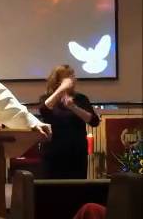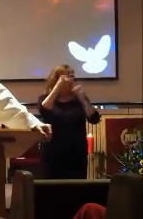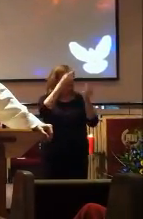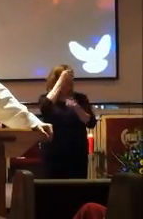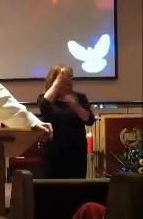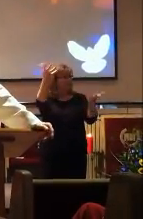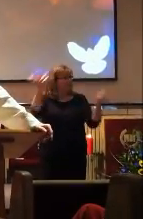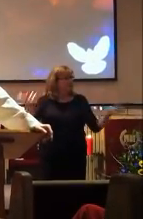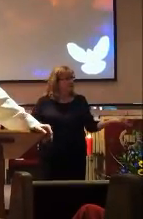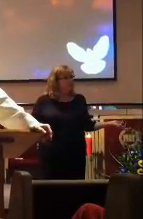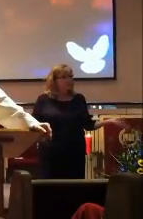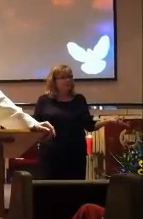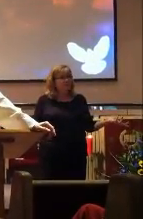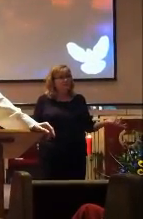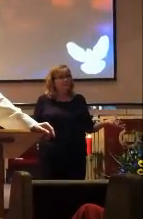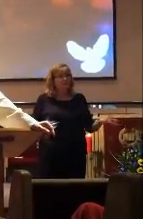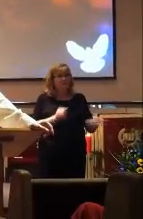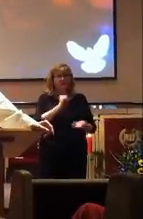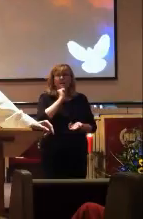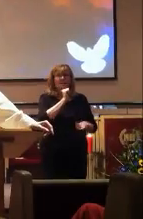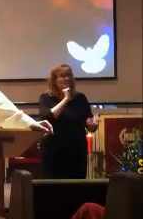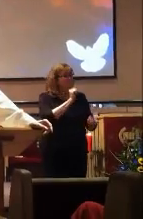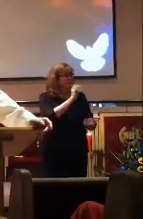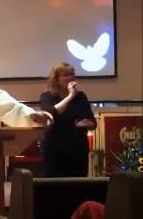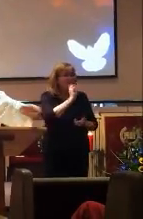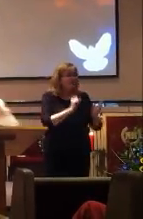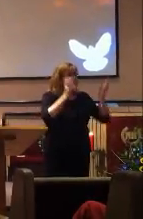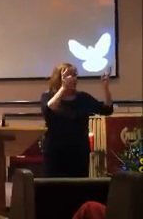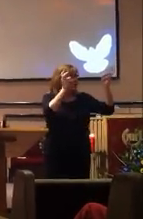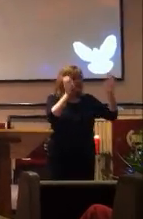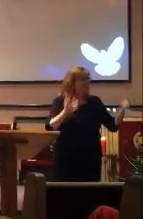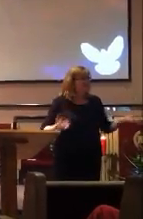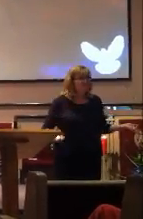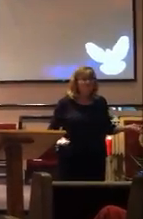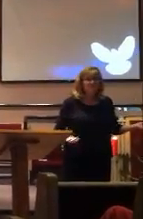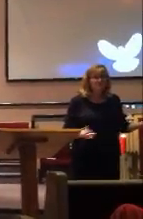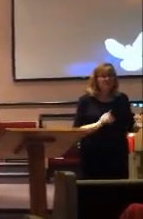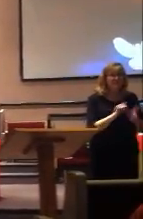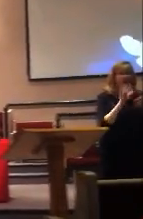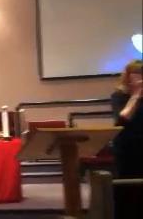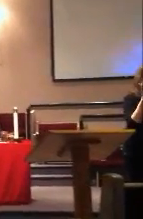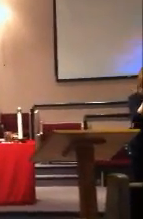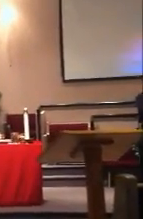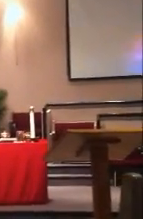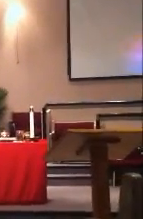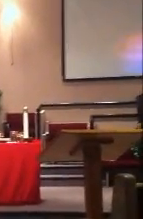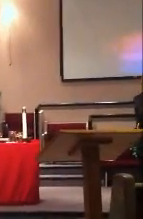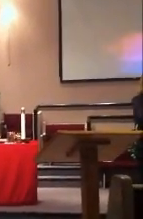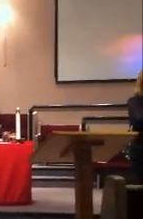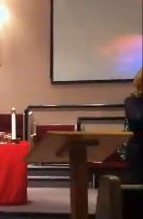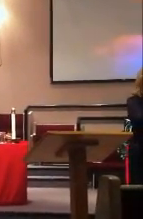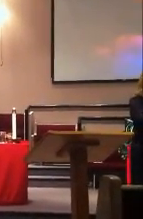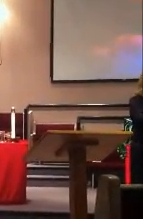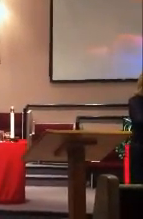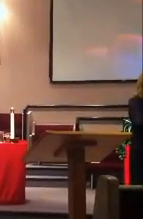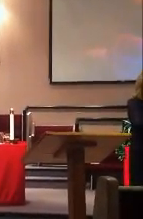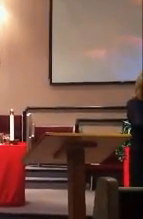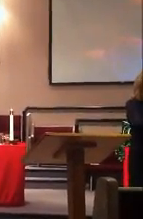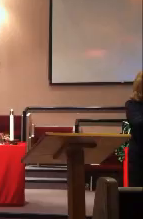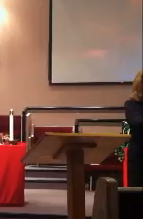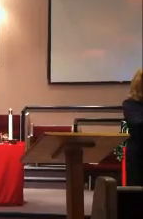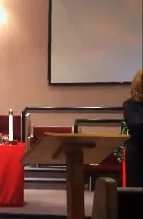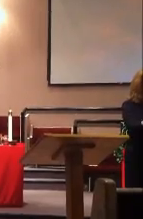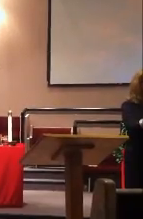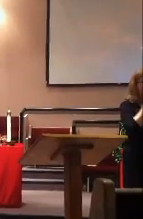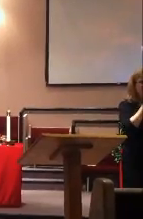yet. It's not an old, tired message, because it's a message not just for gay people, not just